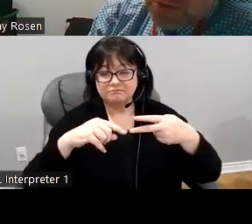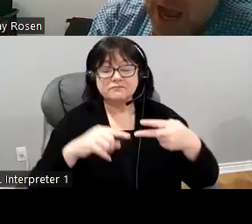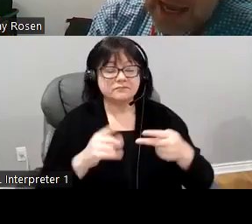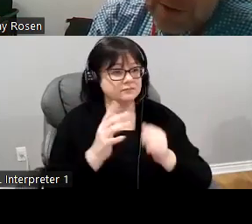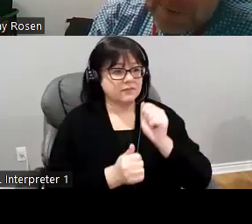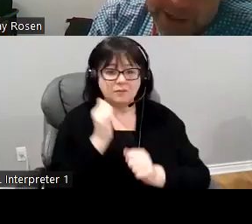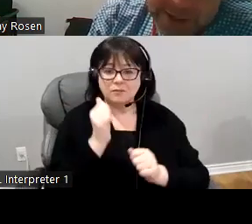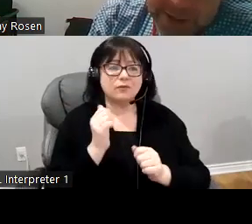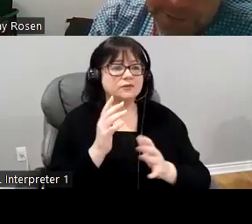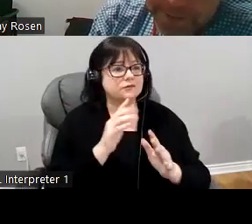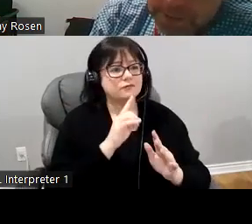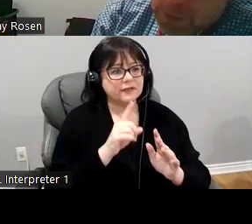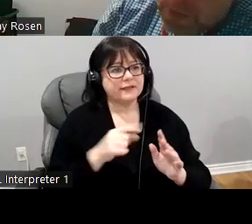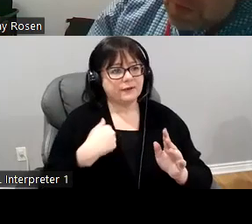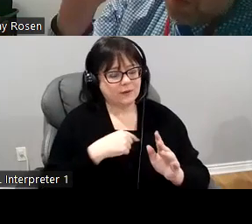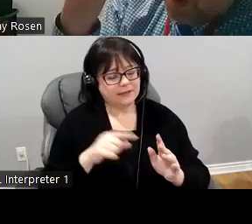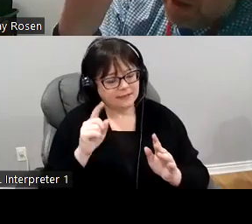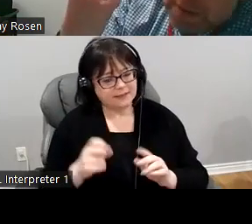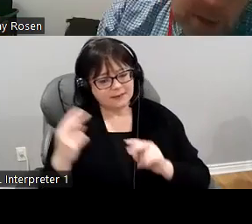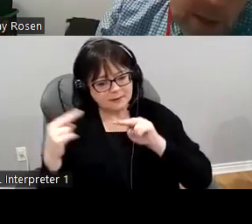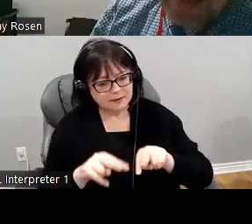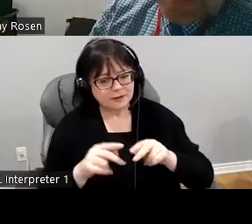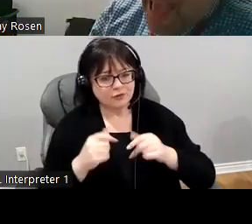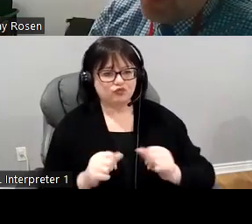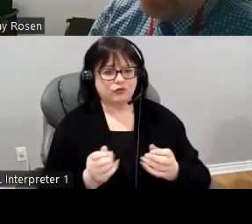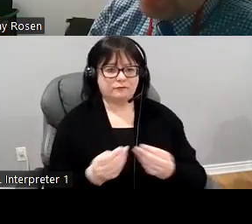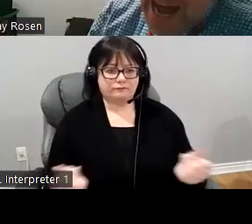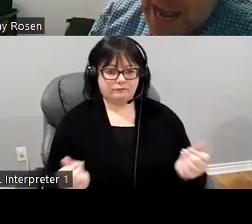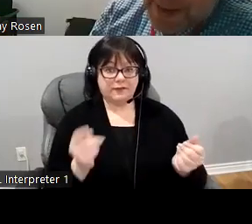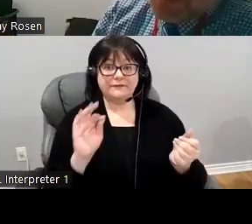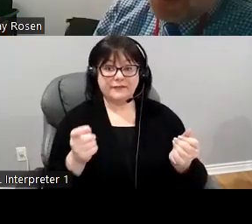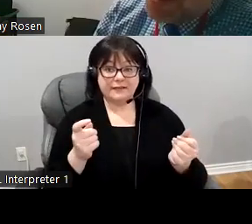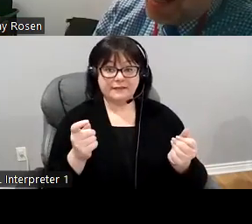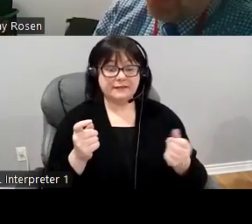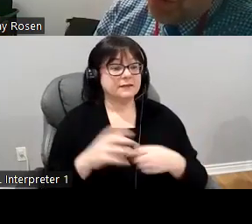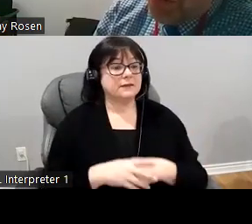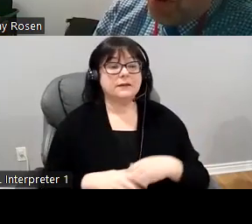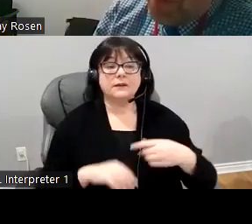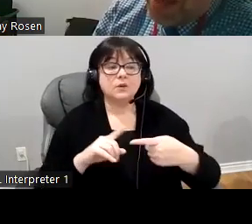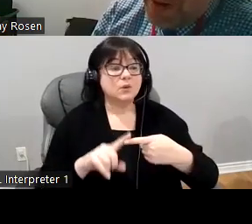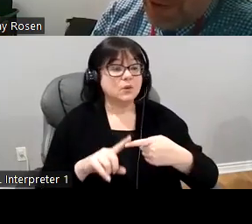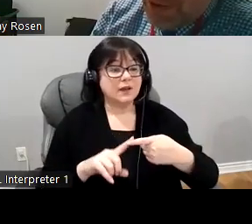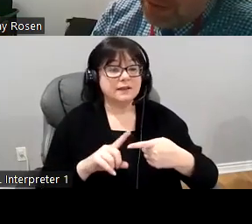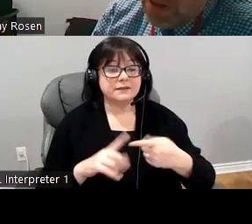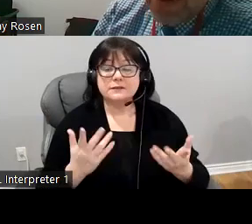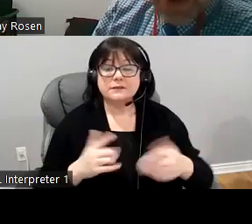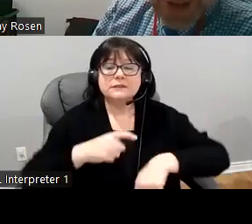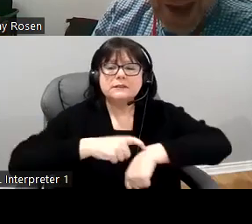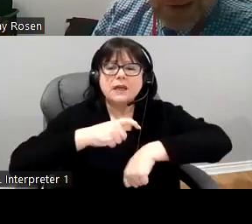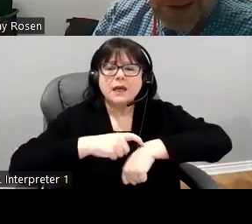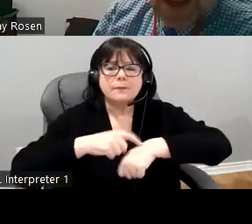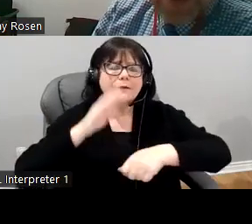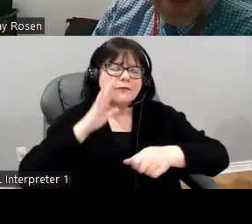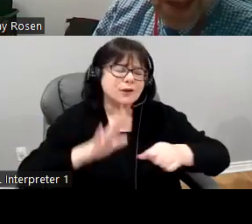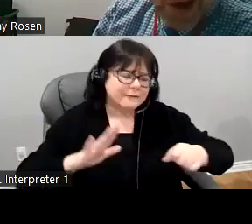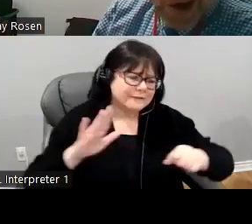to try to fix. One, lack of time to conduct a thorough evaluation. Turns